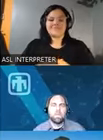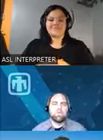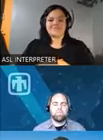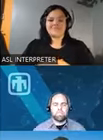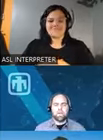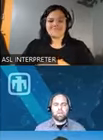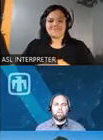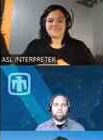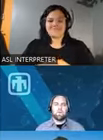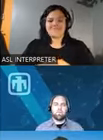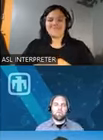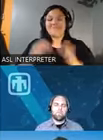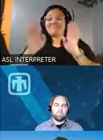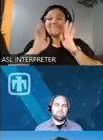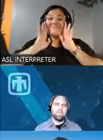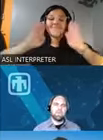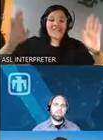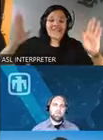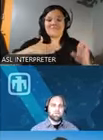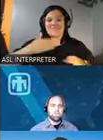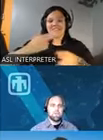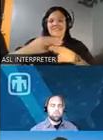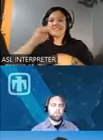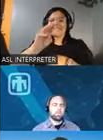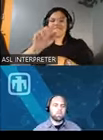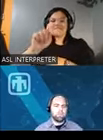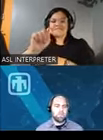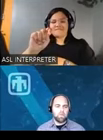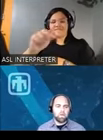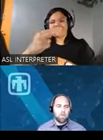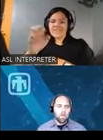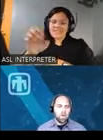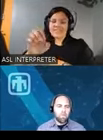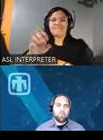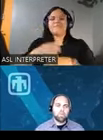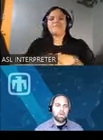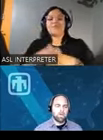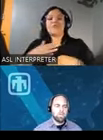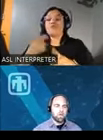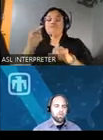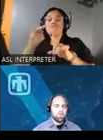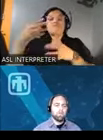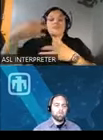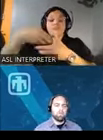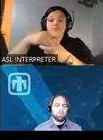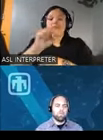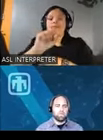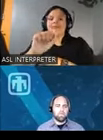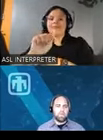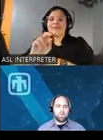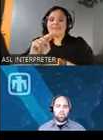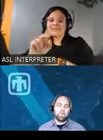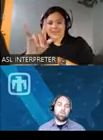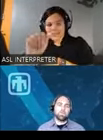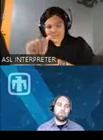Thanks, Robin. Hi, everyone. I'm Matt Lay from Sandia National Laboratories. I'm a technical staff member, and I'm going to talk about three of the components